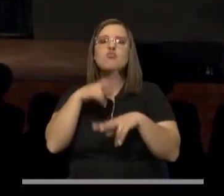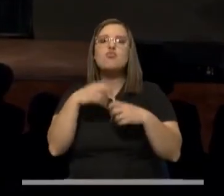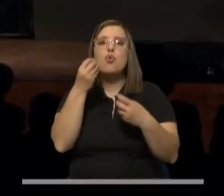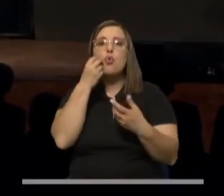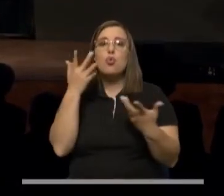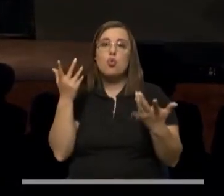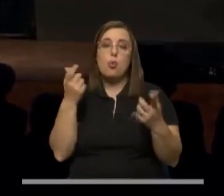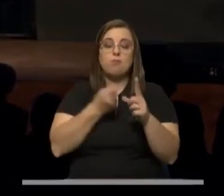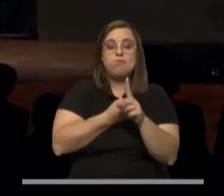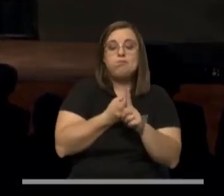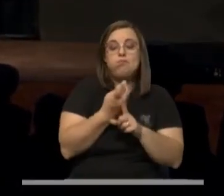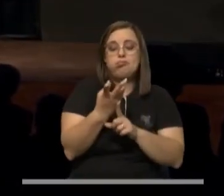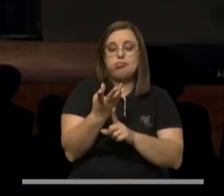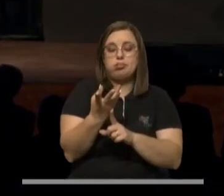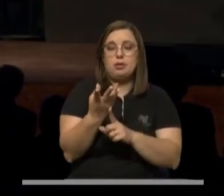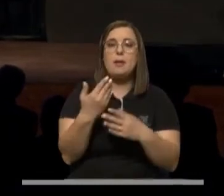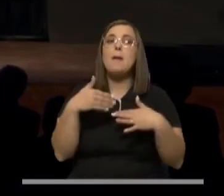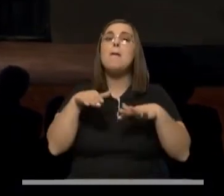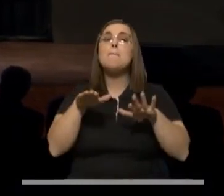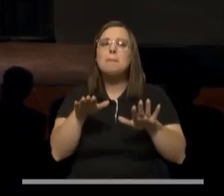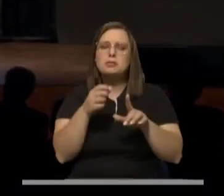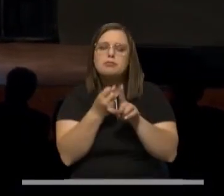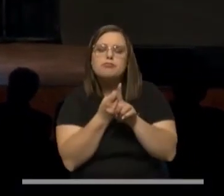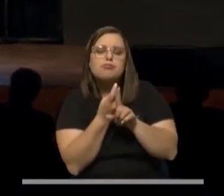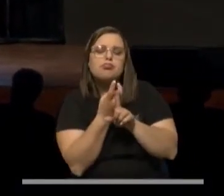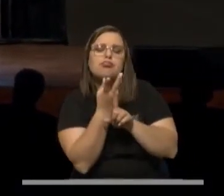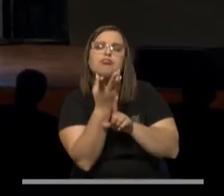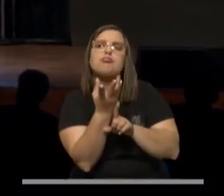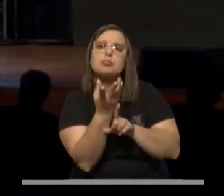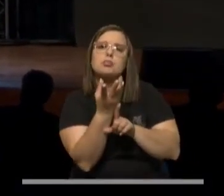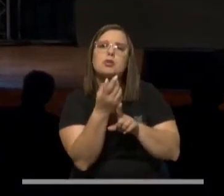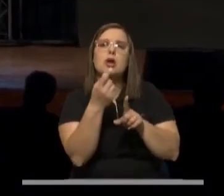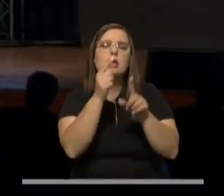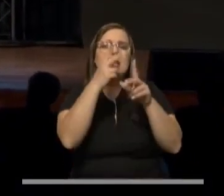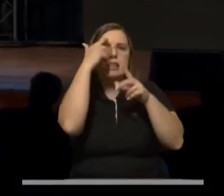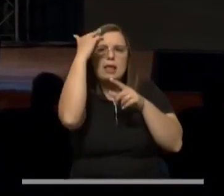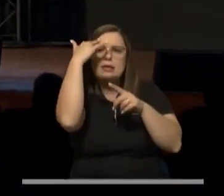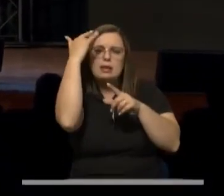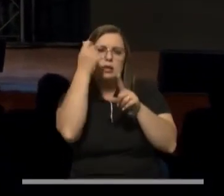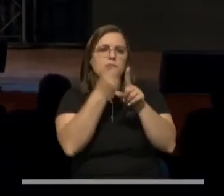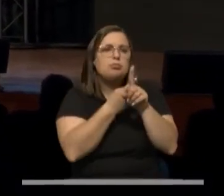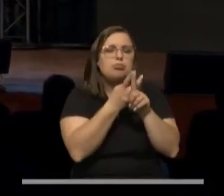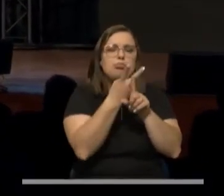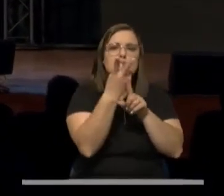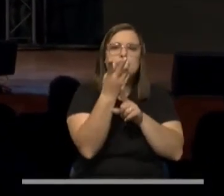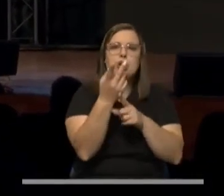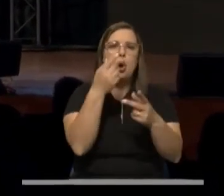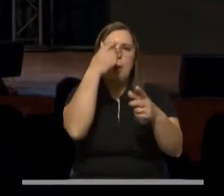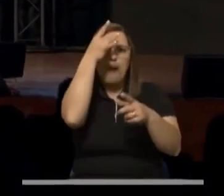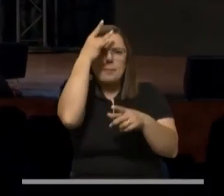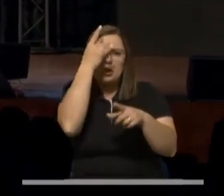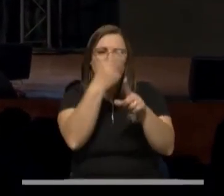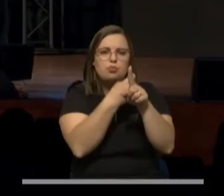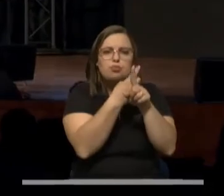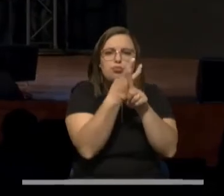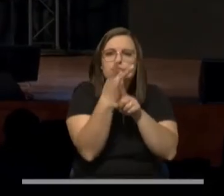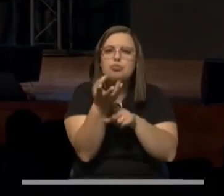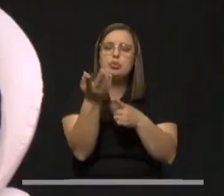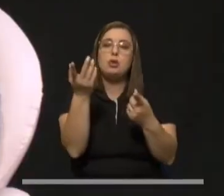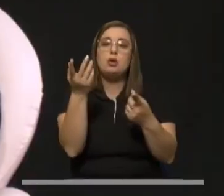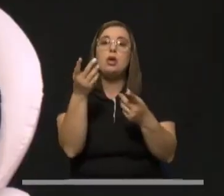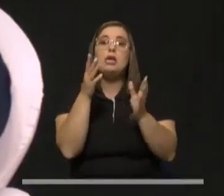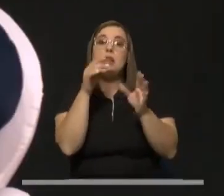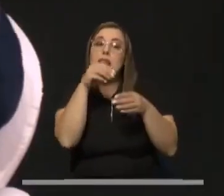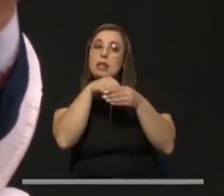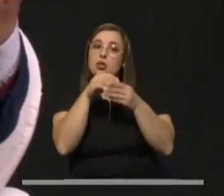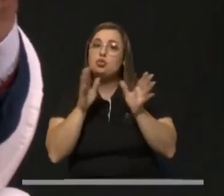democracy. And so we have to use pluralism. Pluralism is the ability to express different opinions